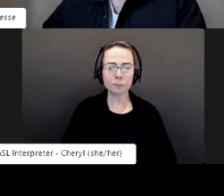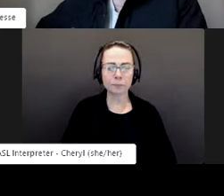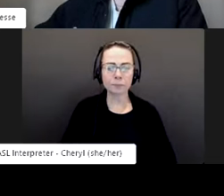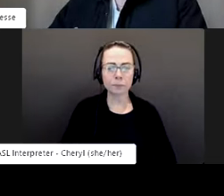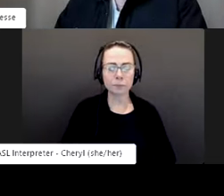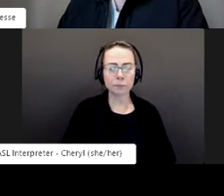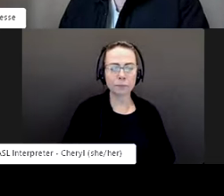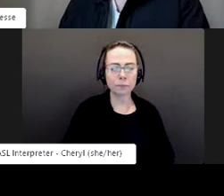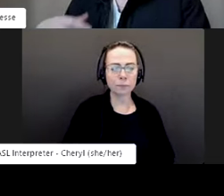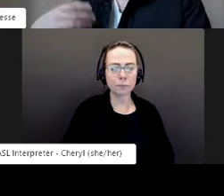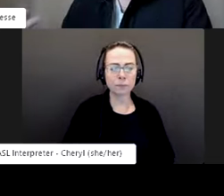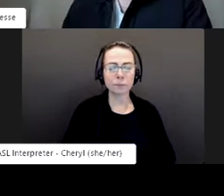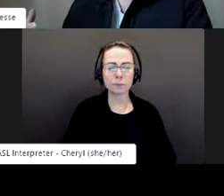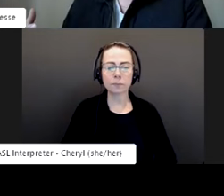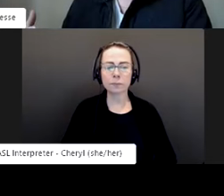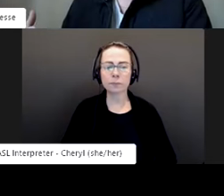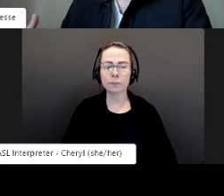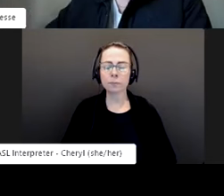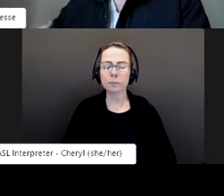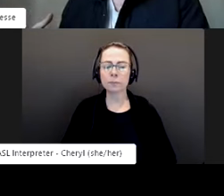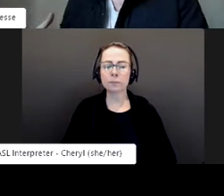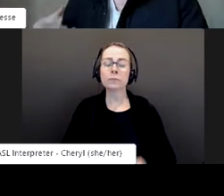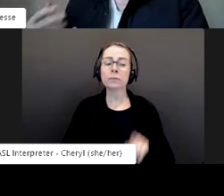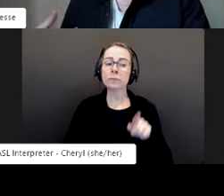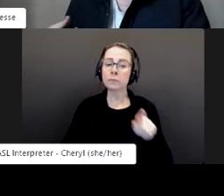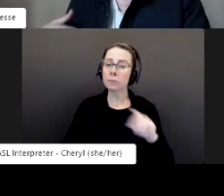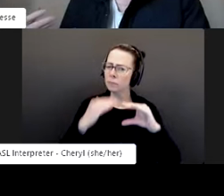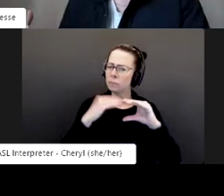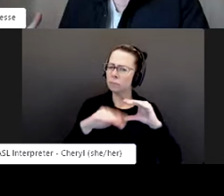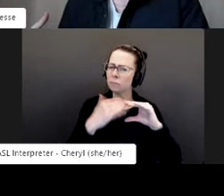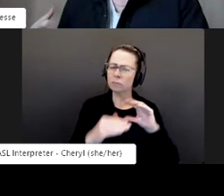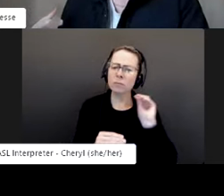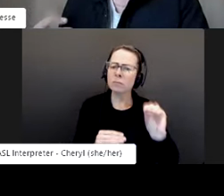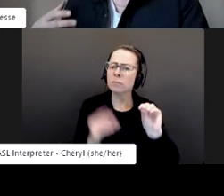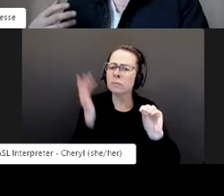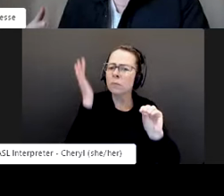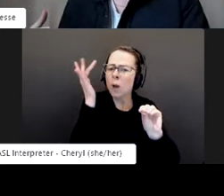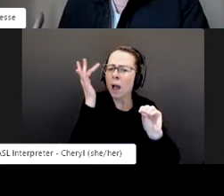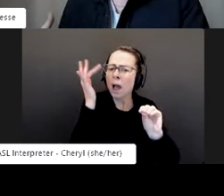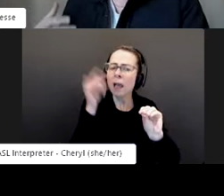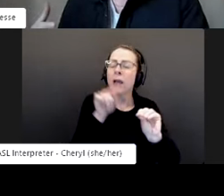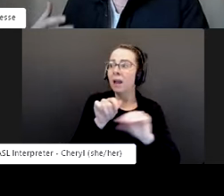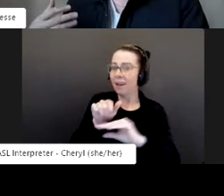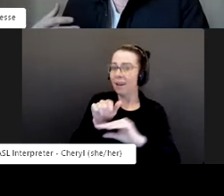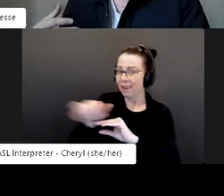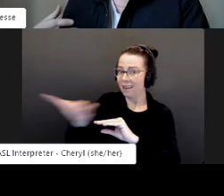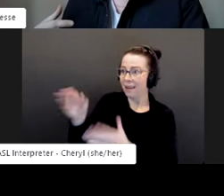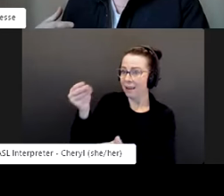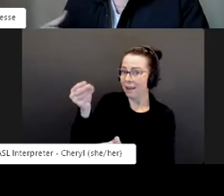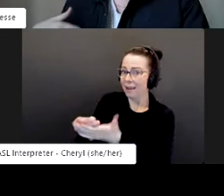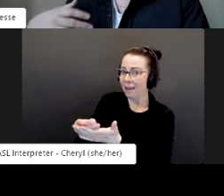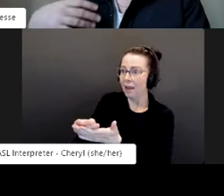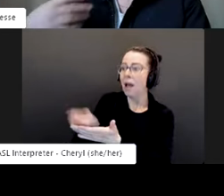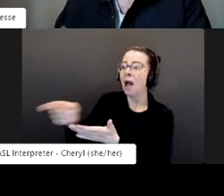is because after you send an e-transfer, you will get an email confirmation when that other